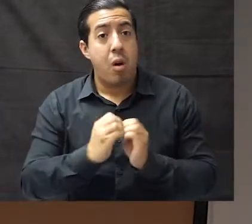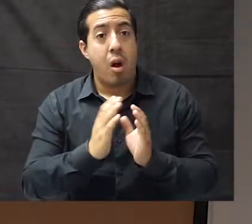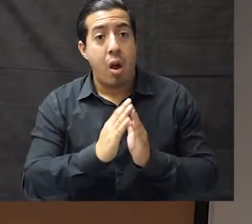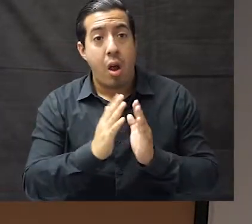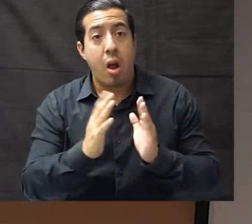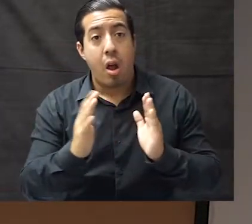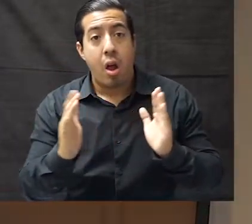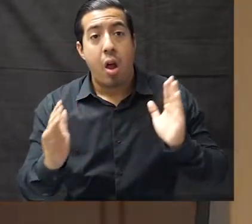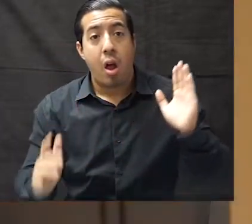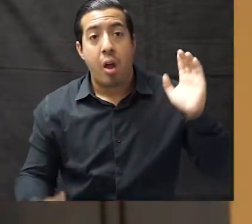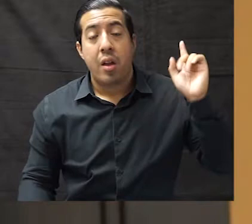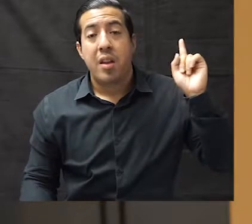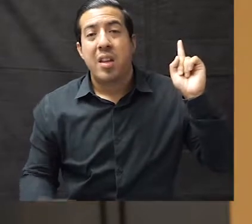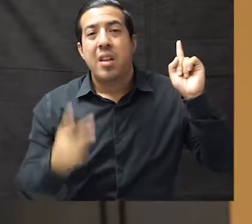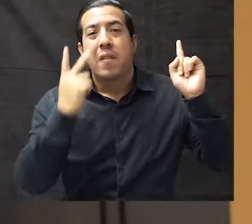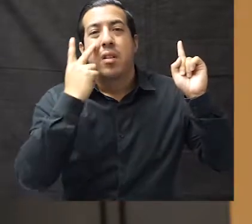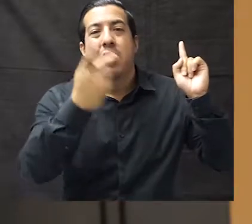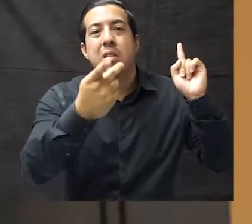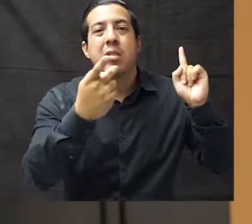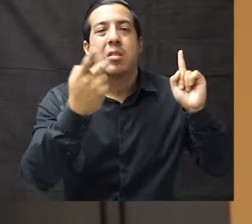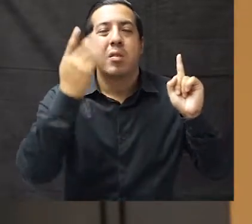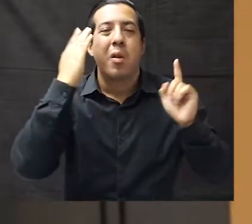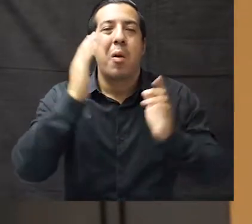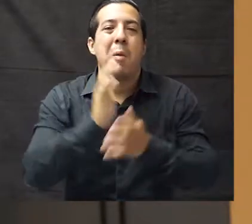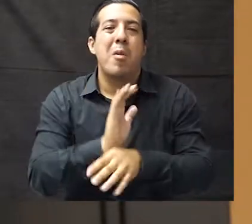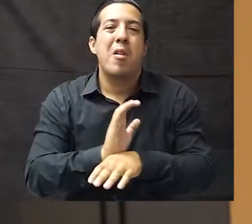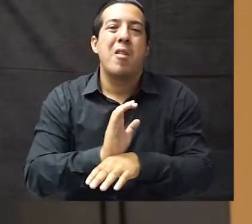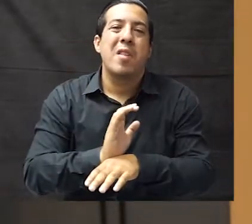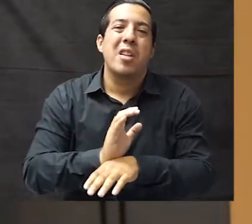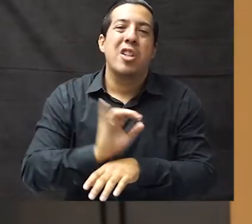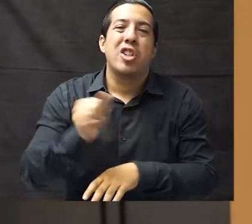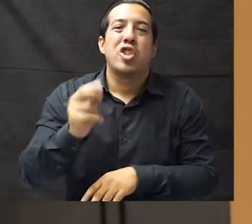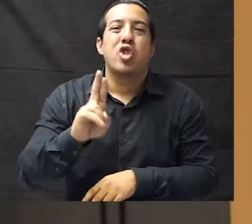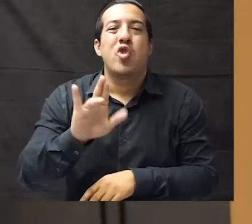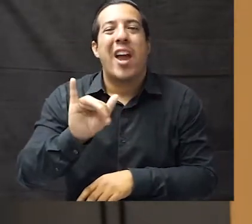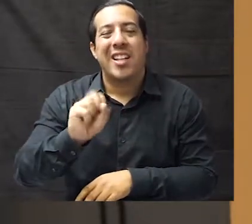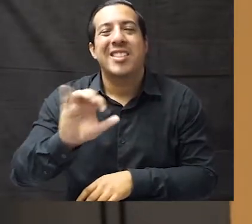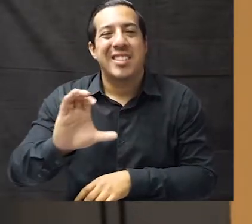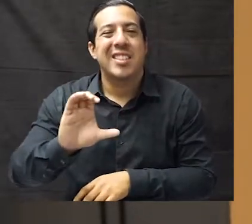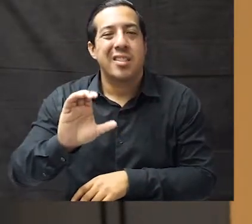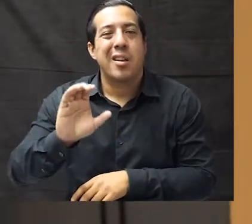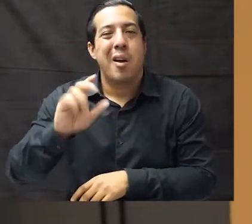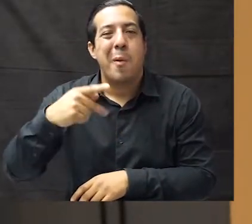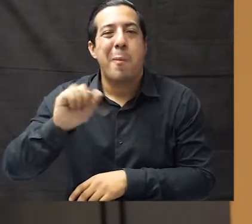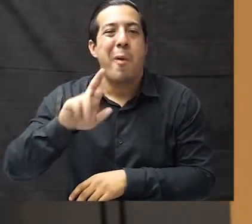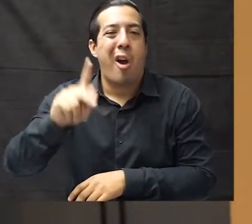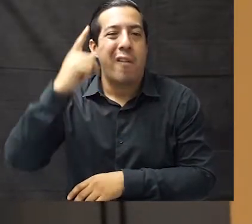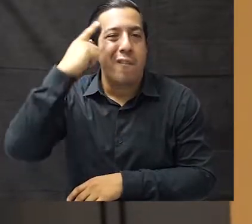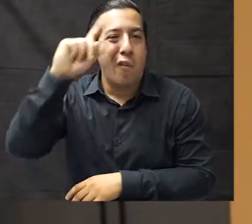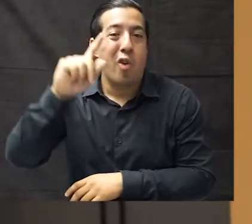10,000. So a lethal dose of this is something so small you can't see it.